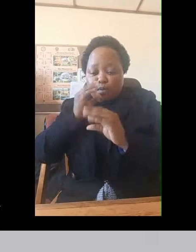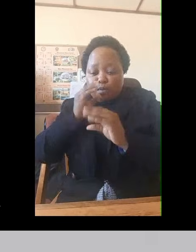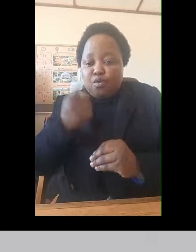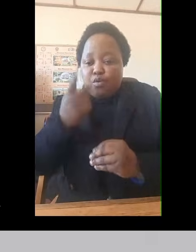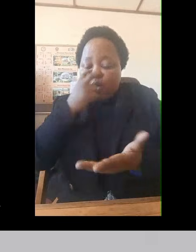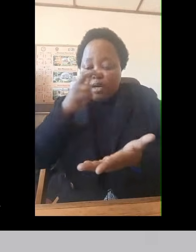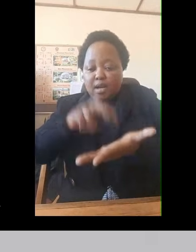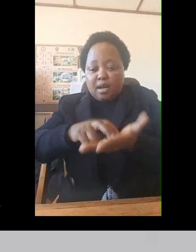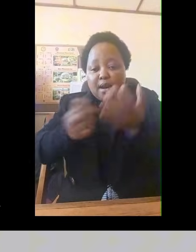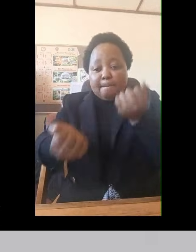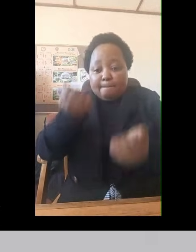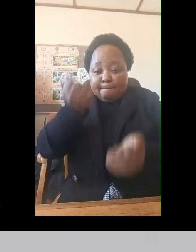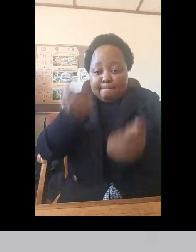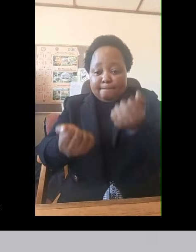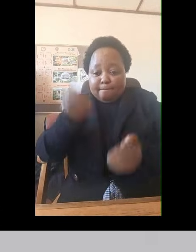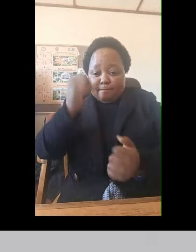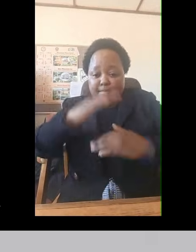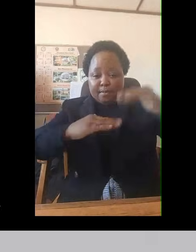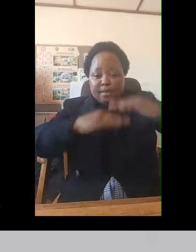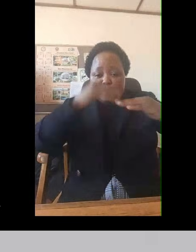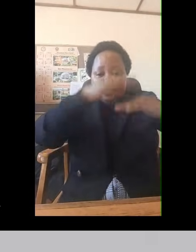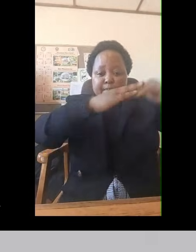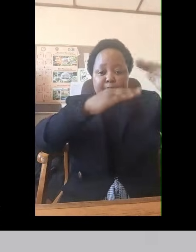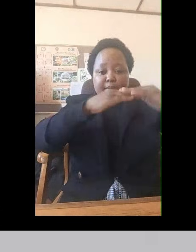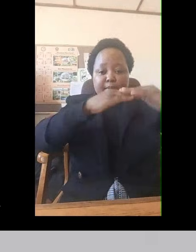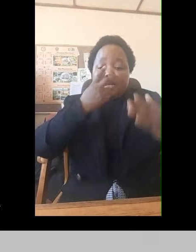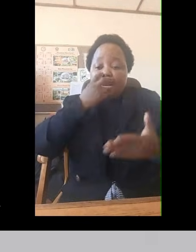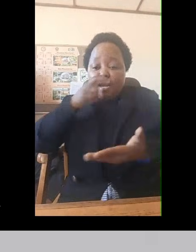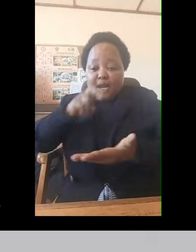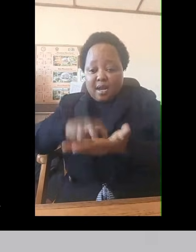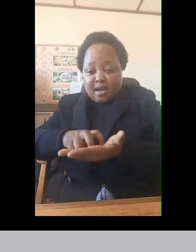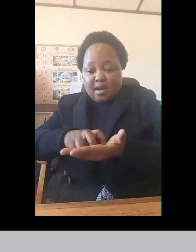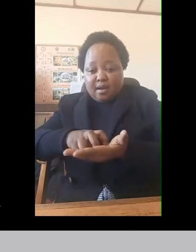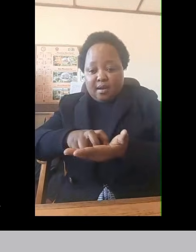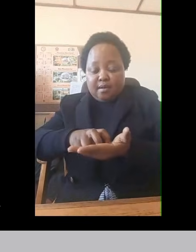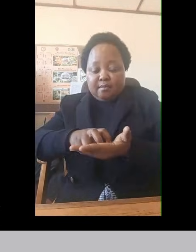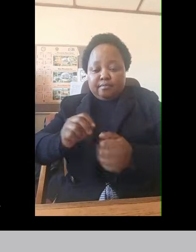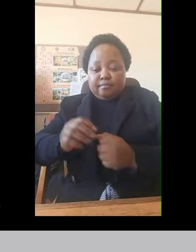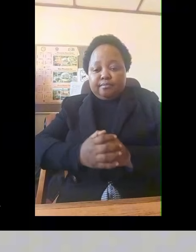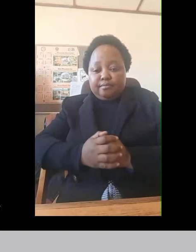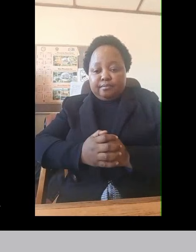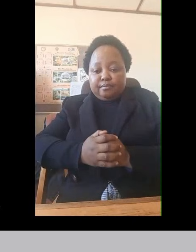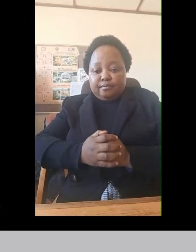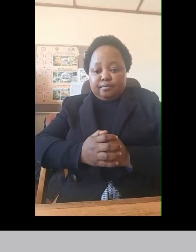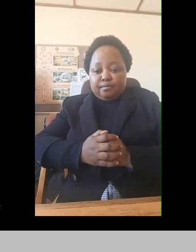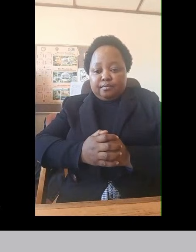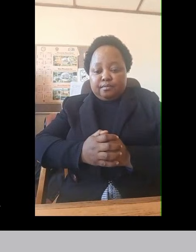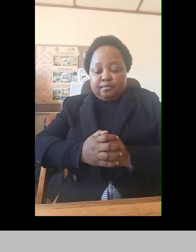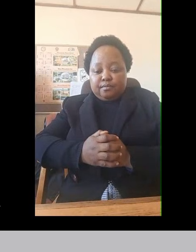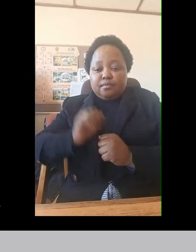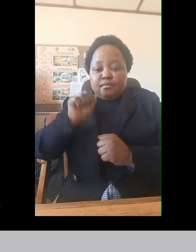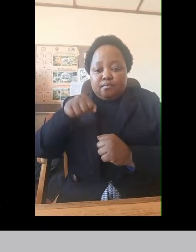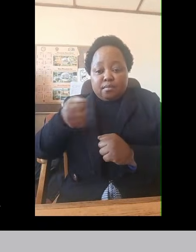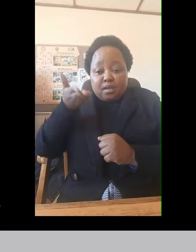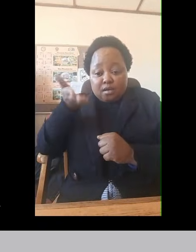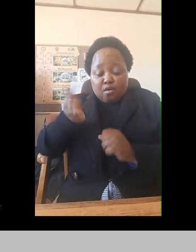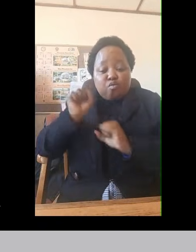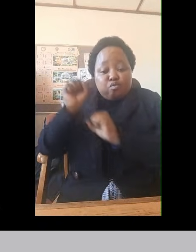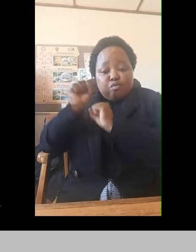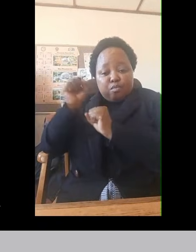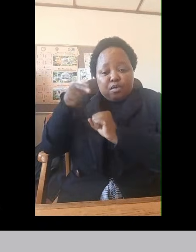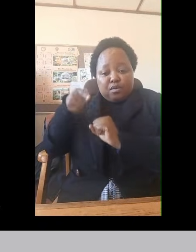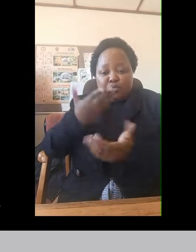building, or capacity building stood firm as one of those recommendations that we can try